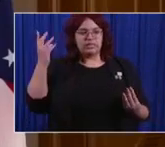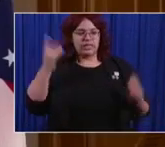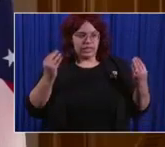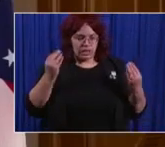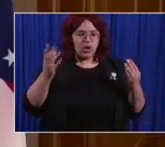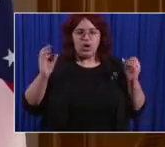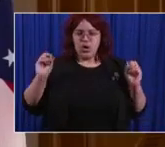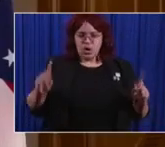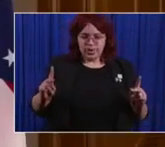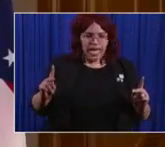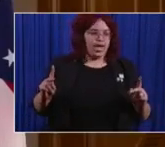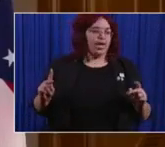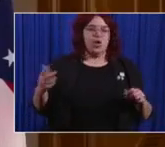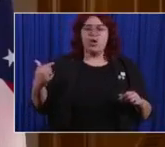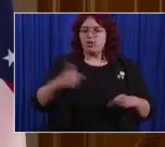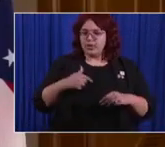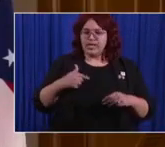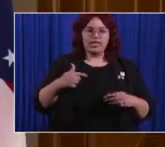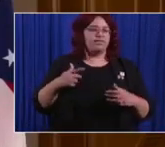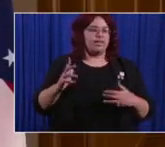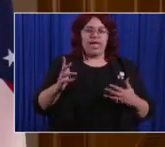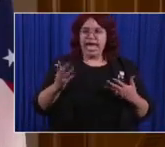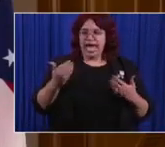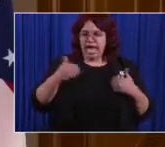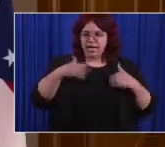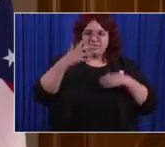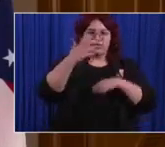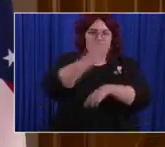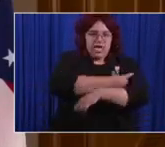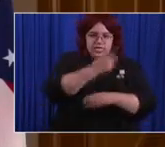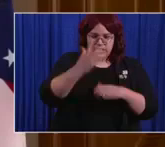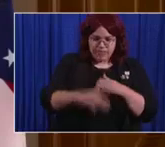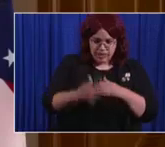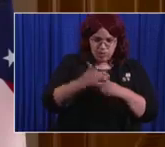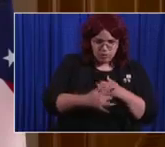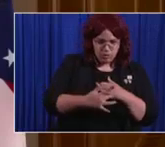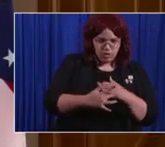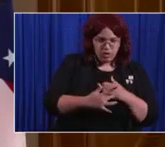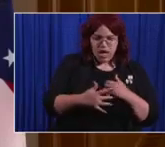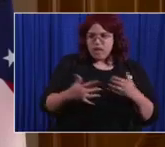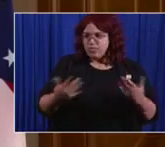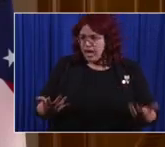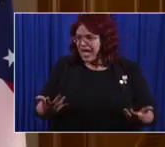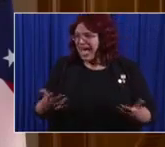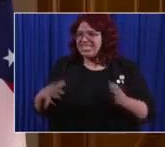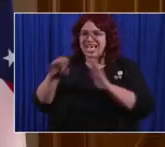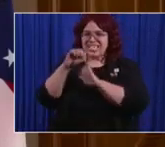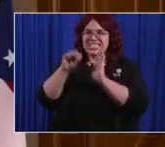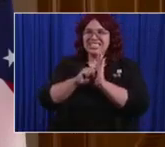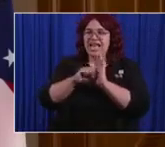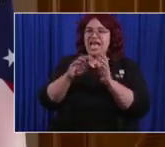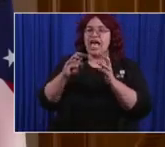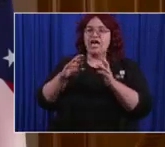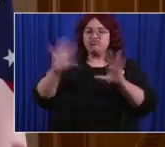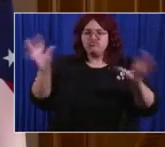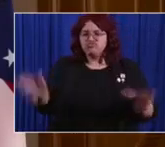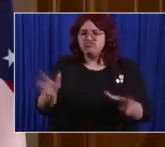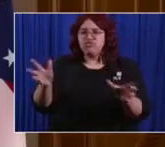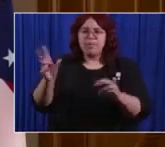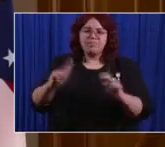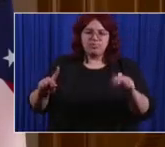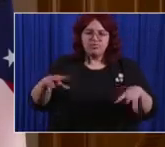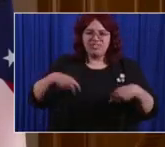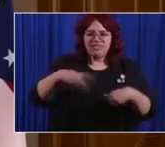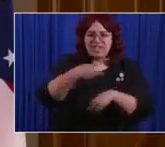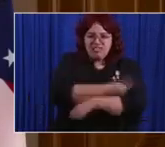What else can we do as a state? Because it is so essential to our future. It's so essential to what happens in the next month, 2 months, 3 months, 4